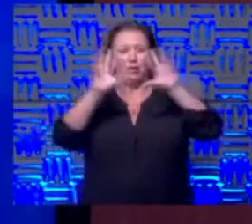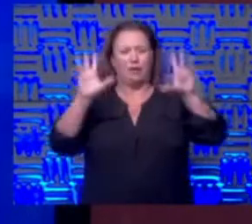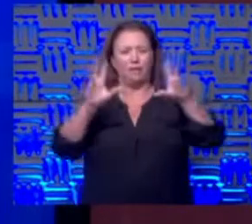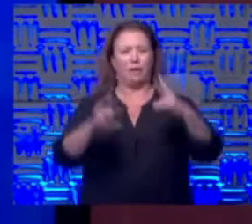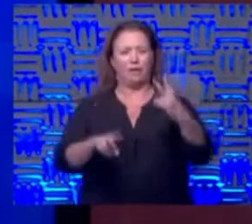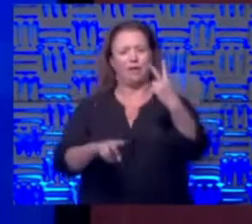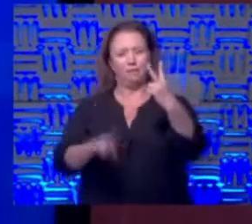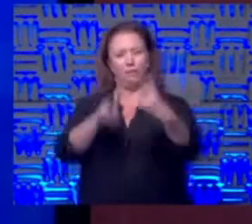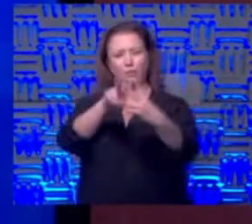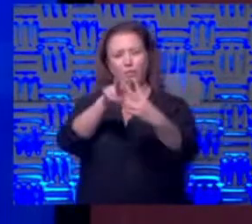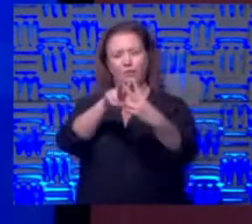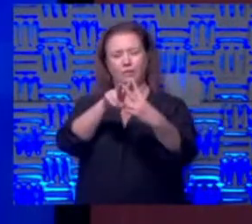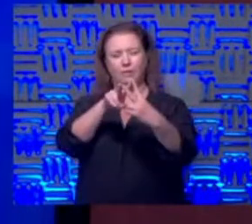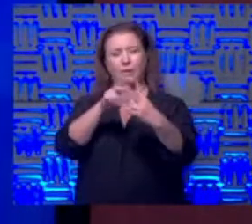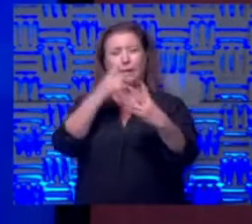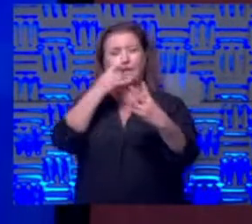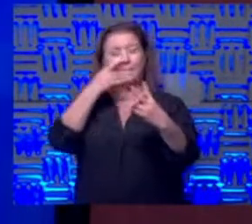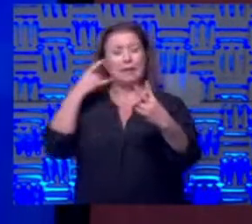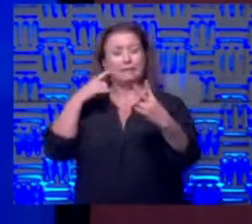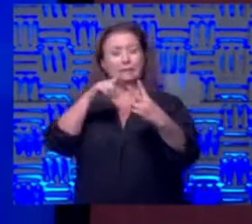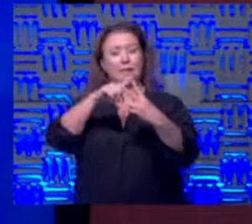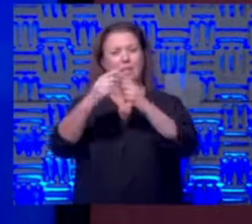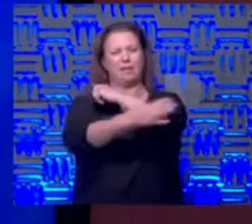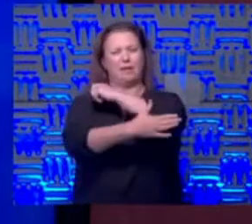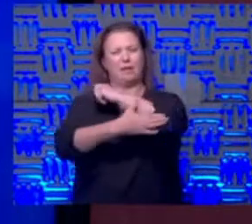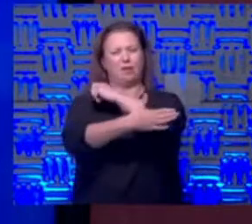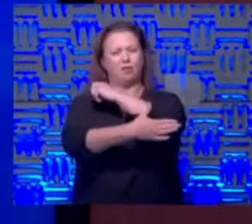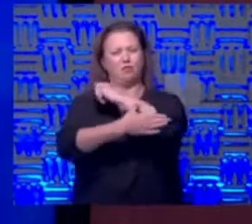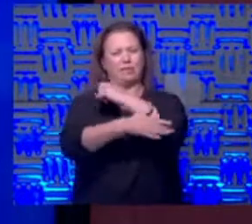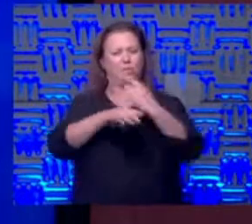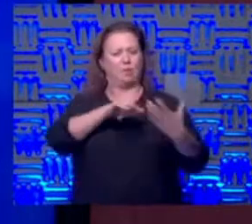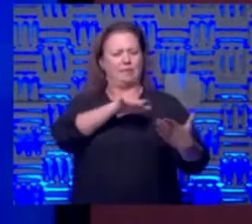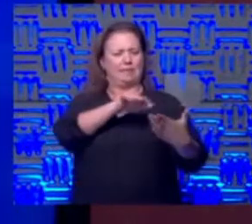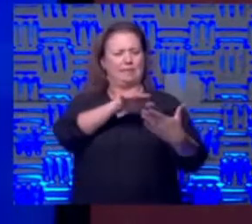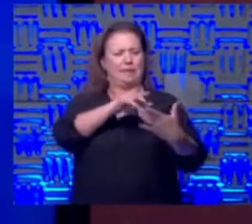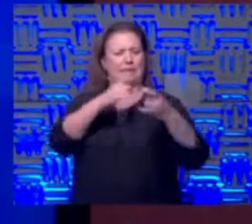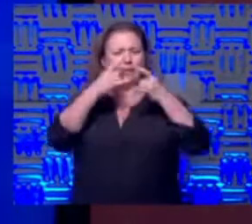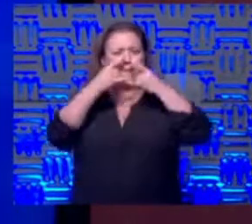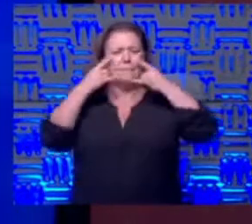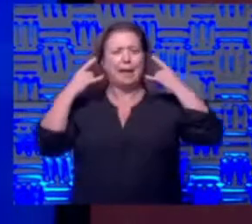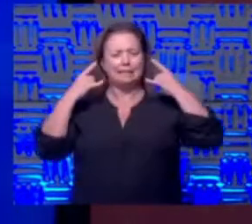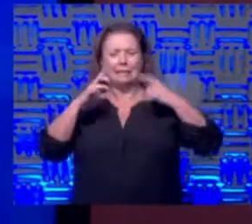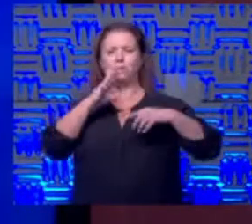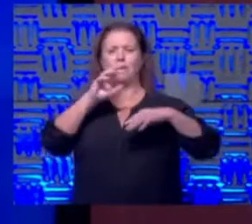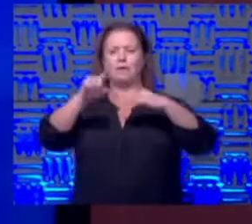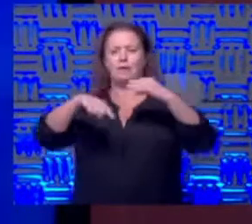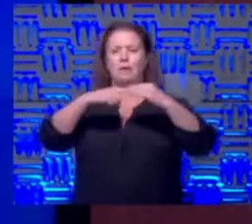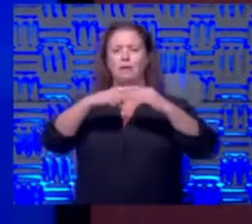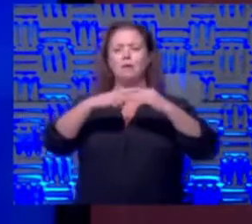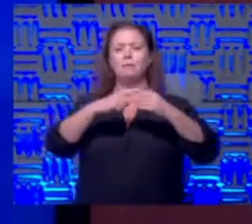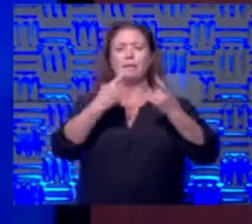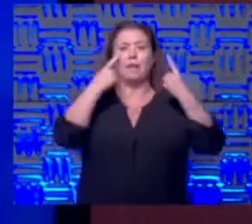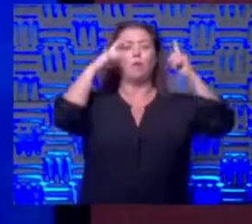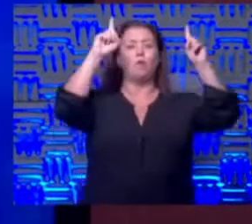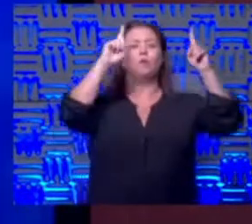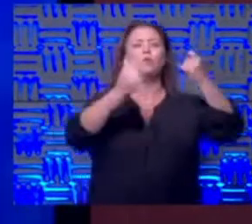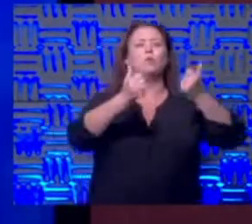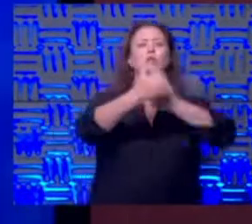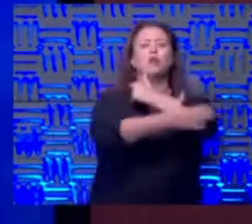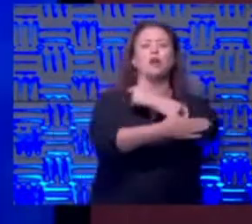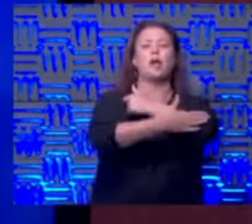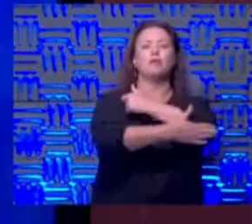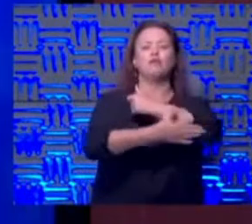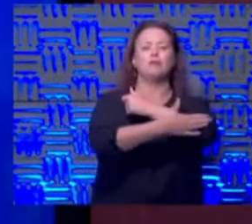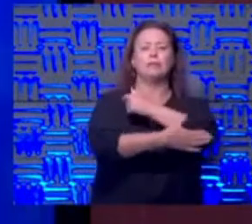2 things? One of them is they want to know the countries of where the studies of the masks that you're talking about that they work. Yeah. What countries were